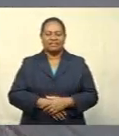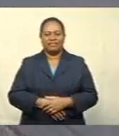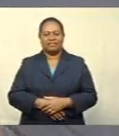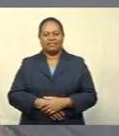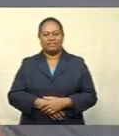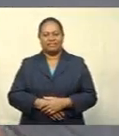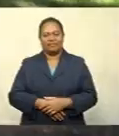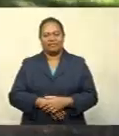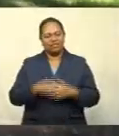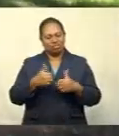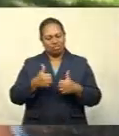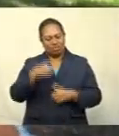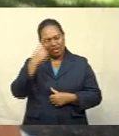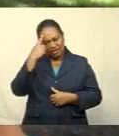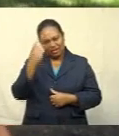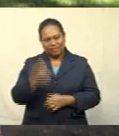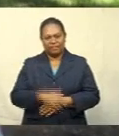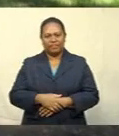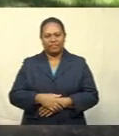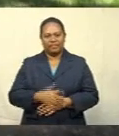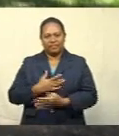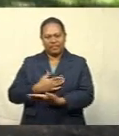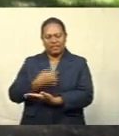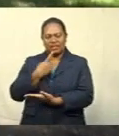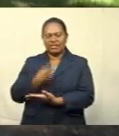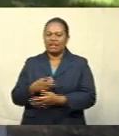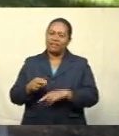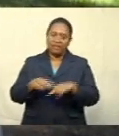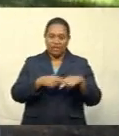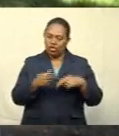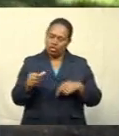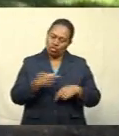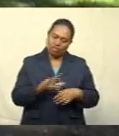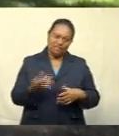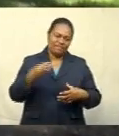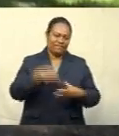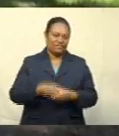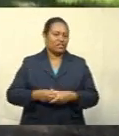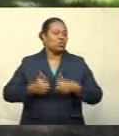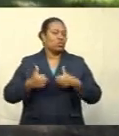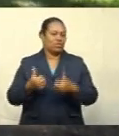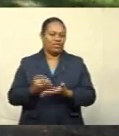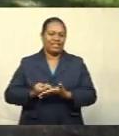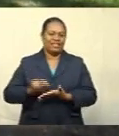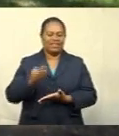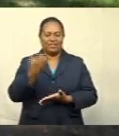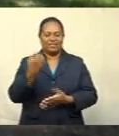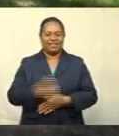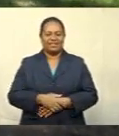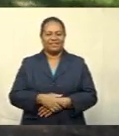a brilliant idea. Yes, I think Fiji should be included because it's going to be good for the economy, and